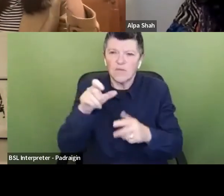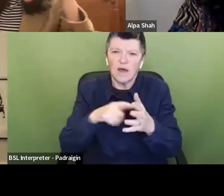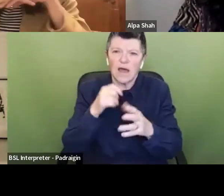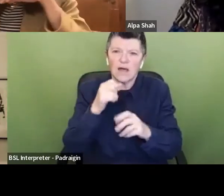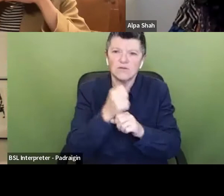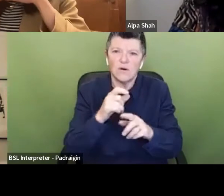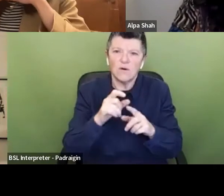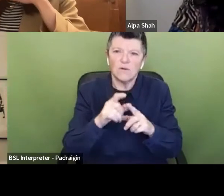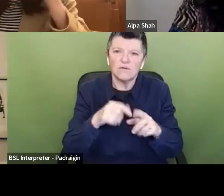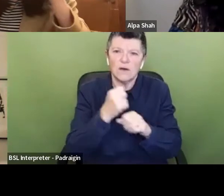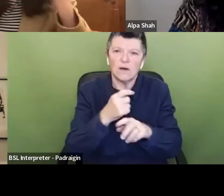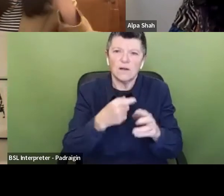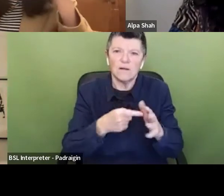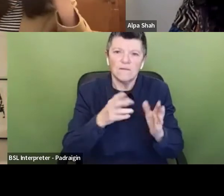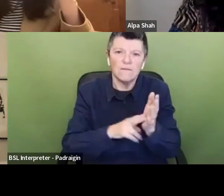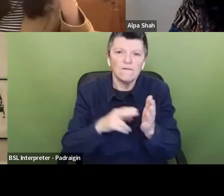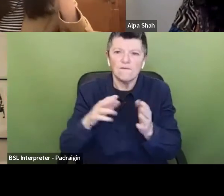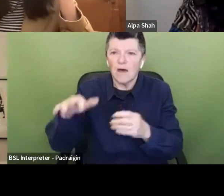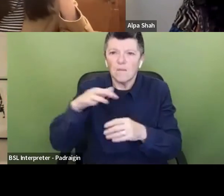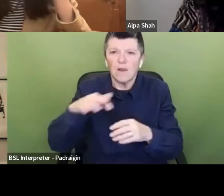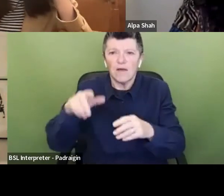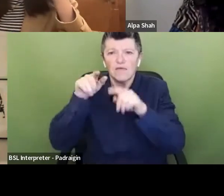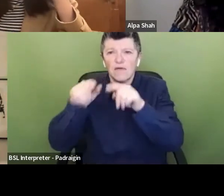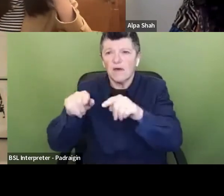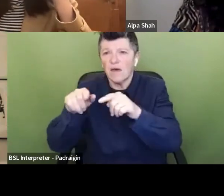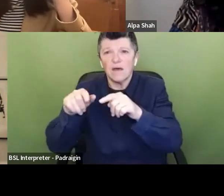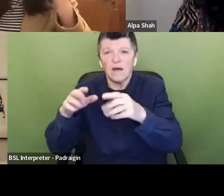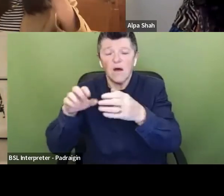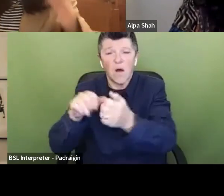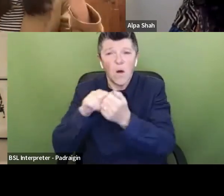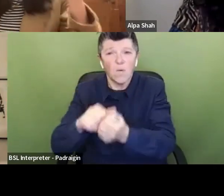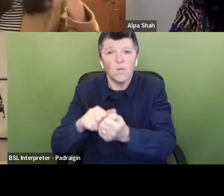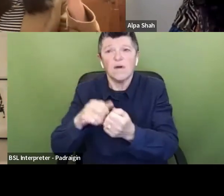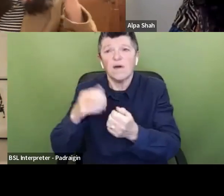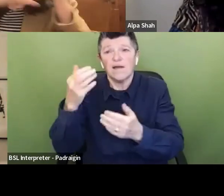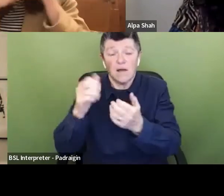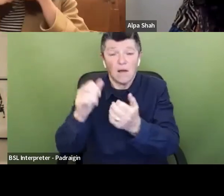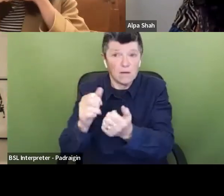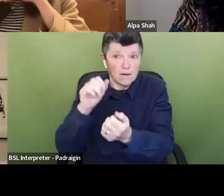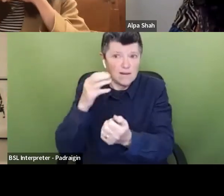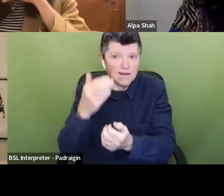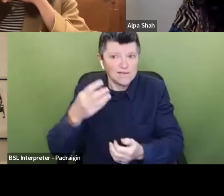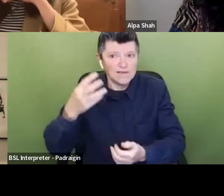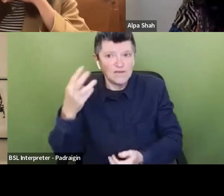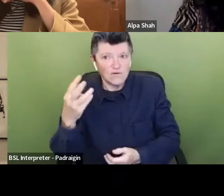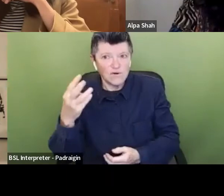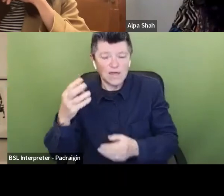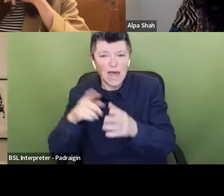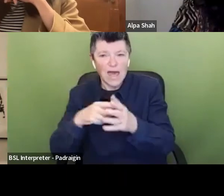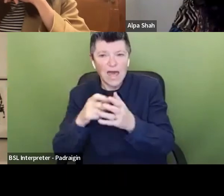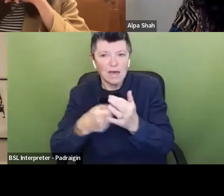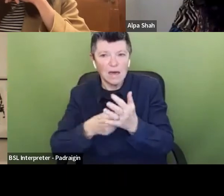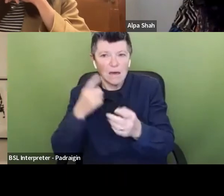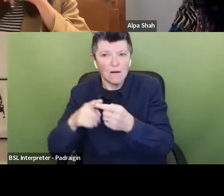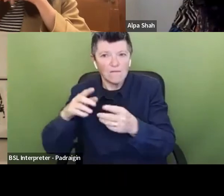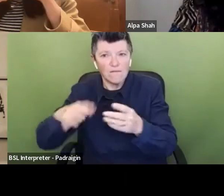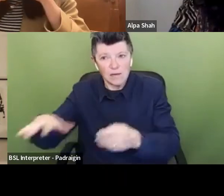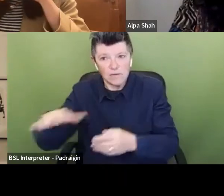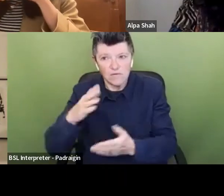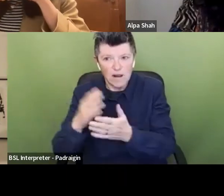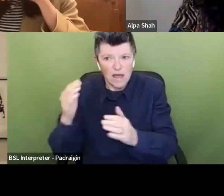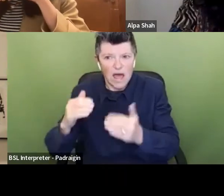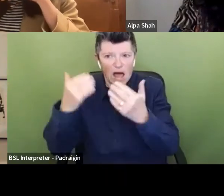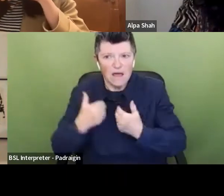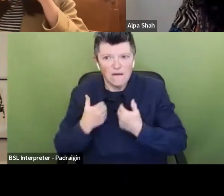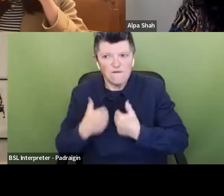and, owns kind of 93 acres of land, in these kind of very high value real estate areas. The